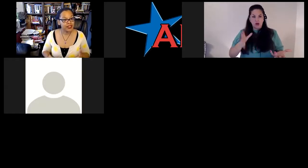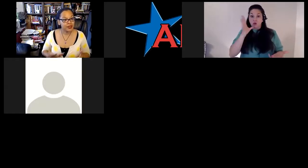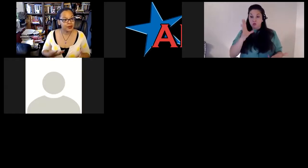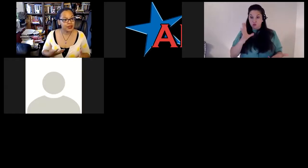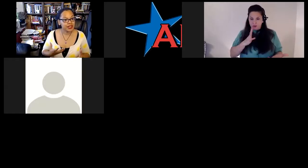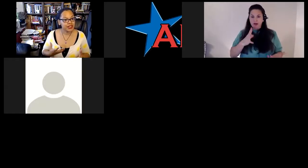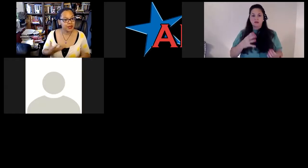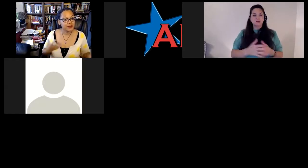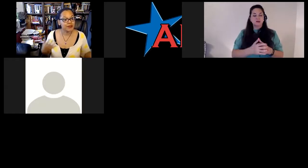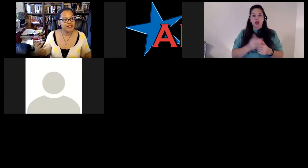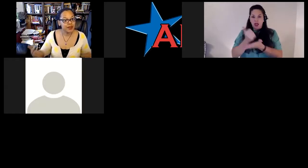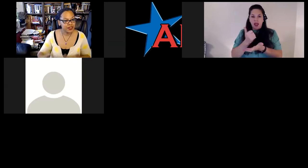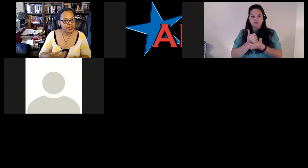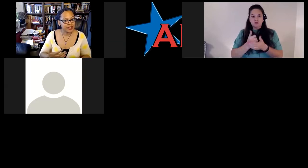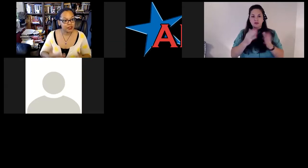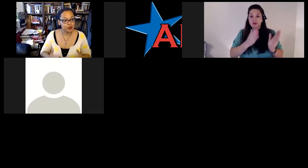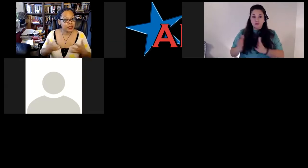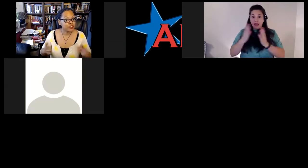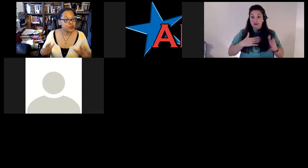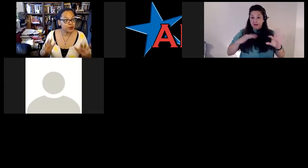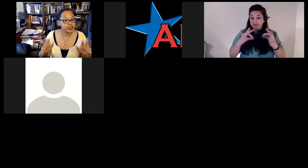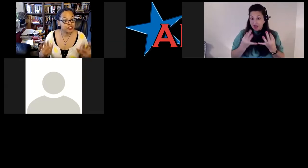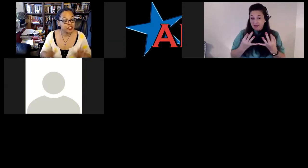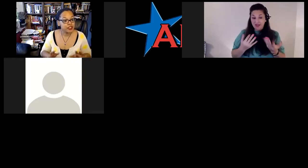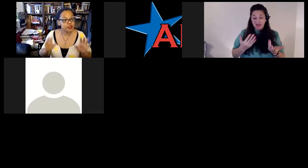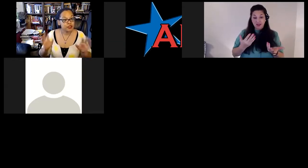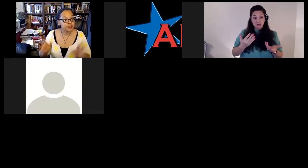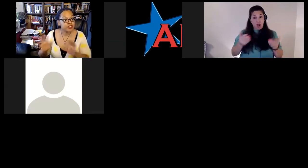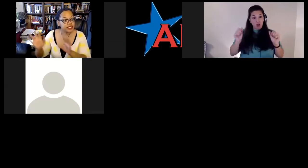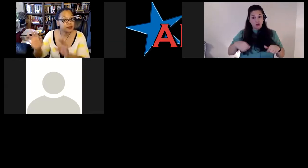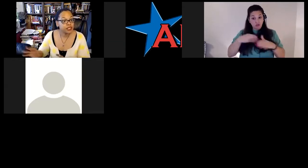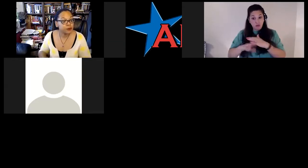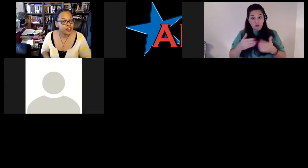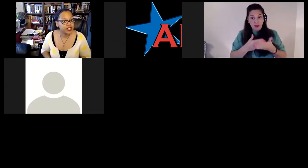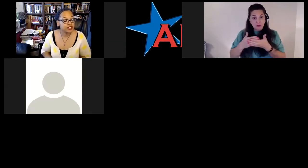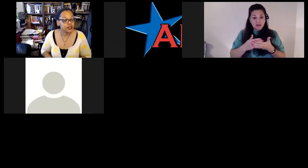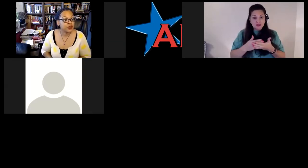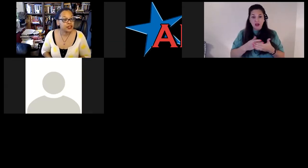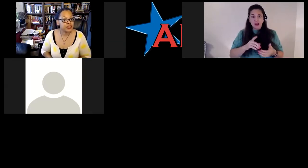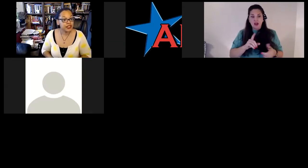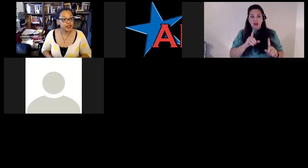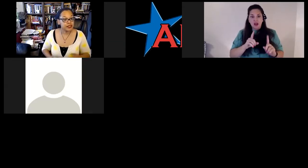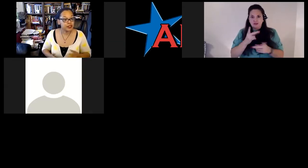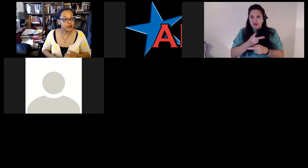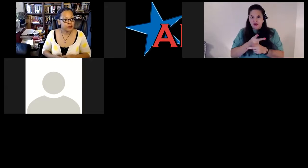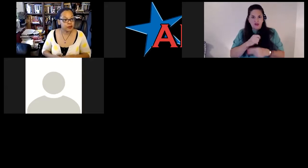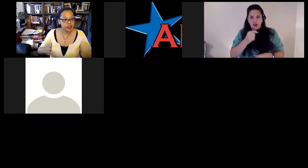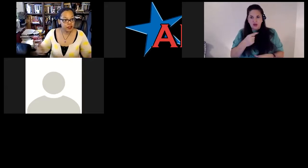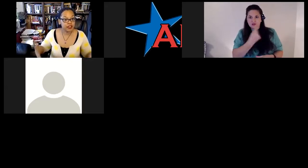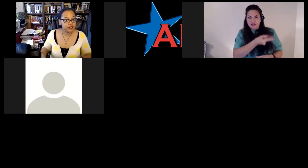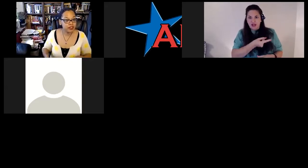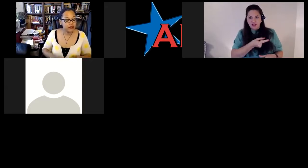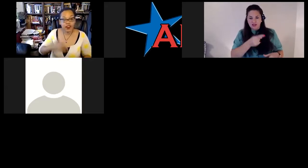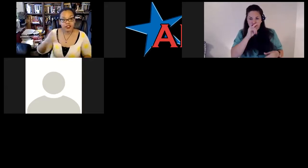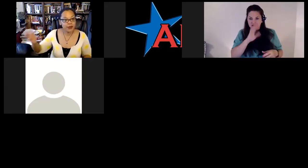planning, where people in my family are coming in and like, make sure that you don't just send them to the playground on their own, and maybe y'all